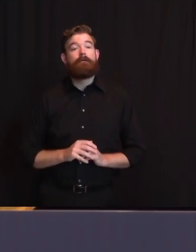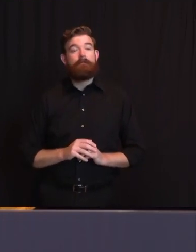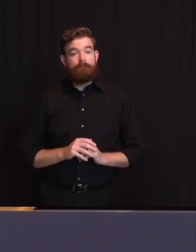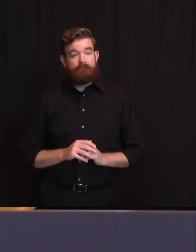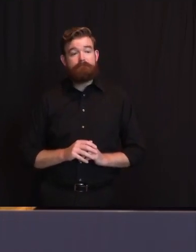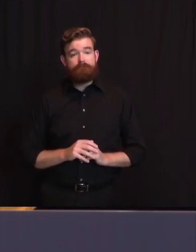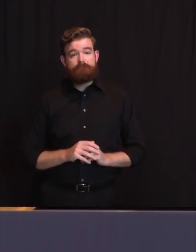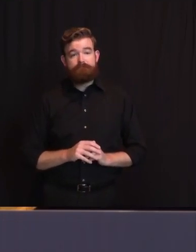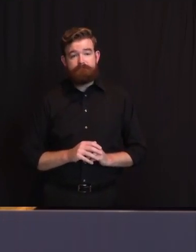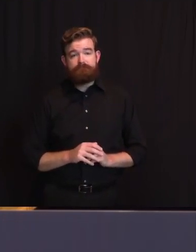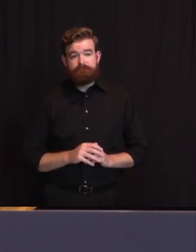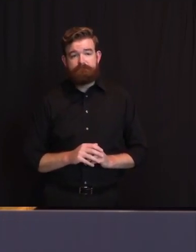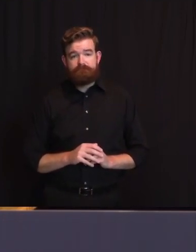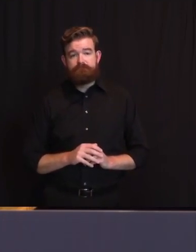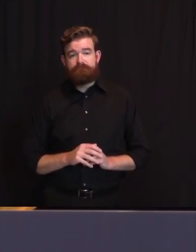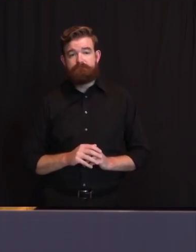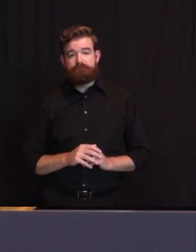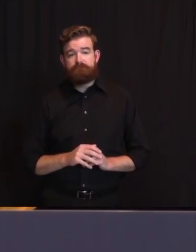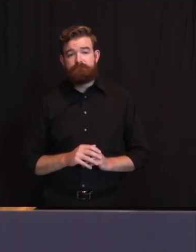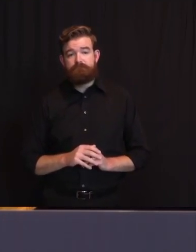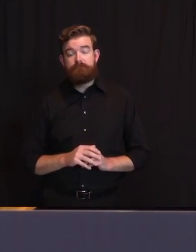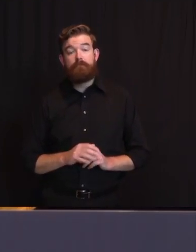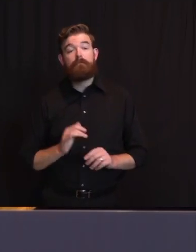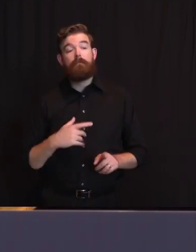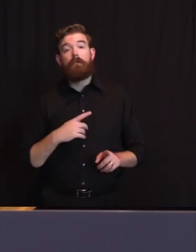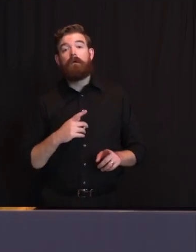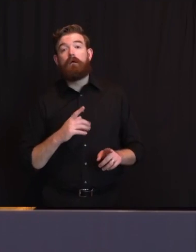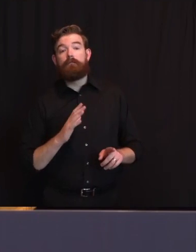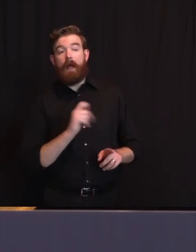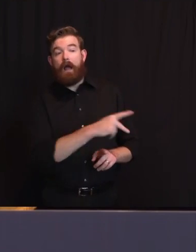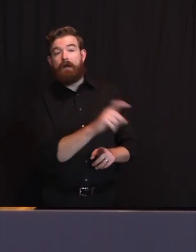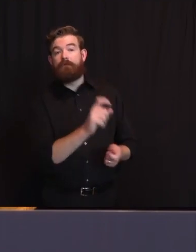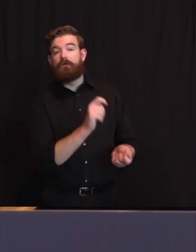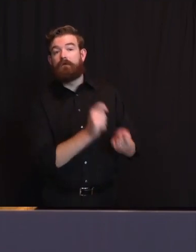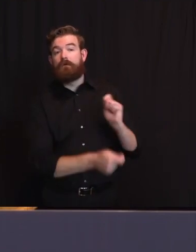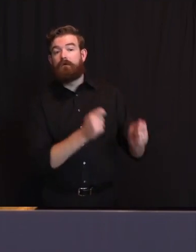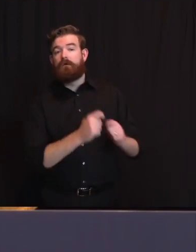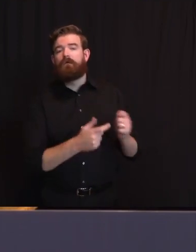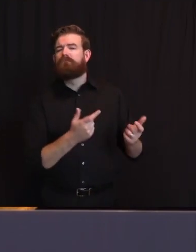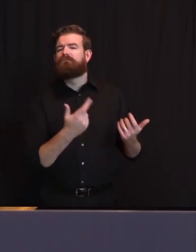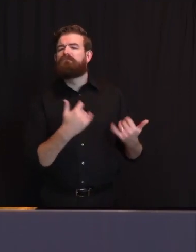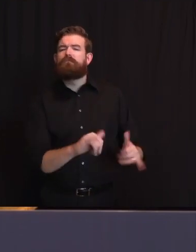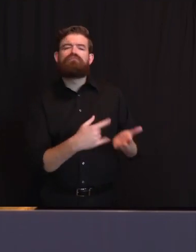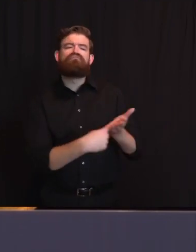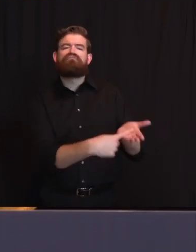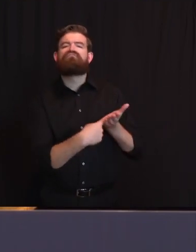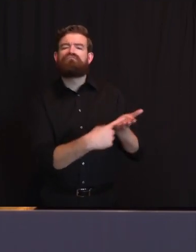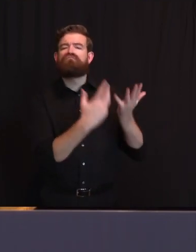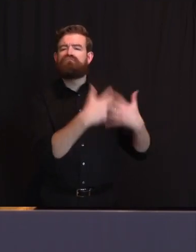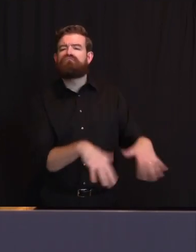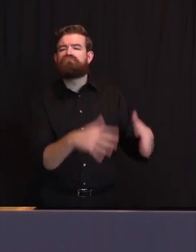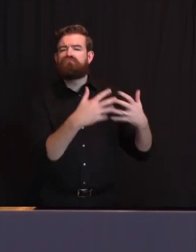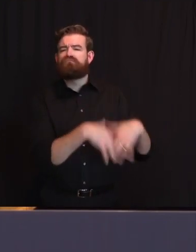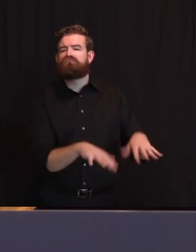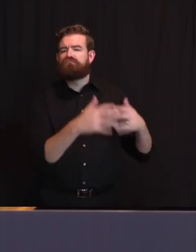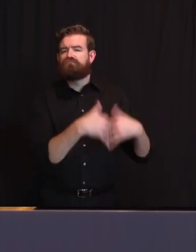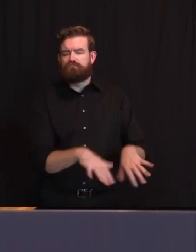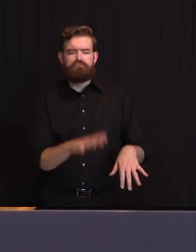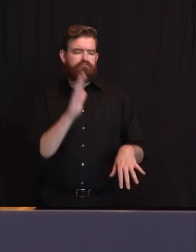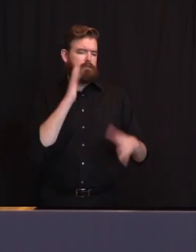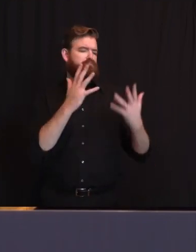and forth on the ones that have been returned. But I've not heard anything from the Department of Education that suggests that schools will not be allowed